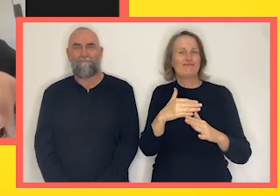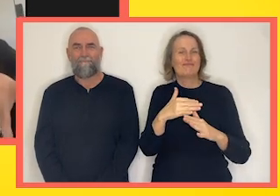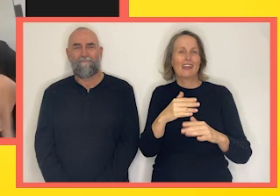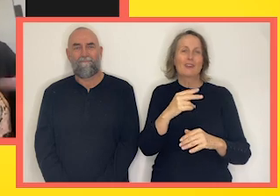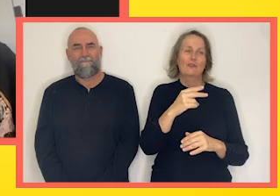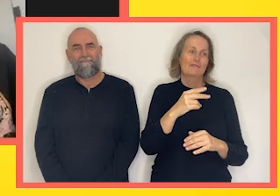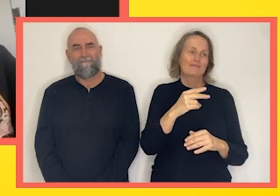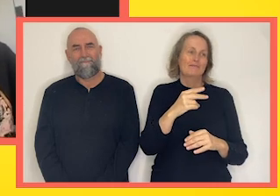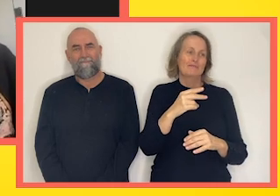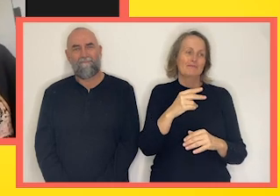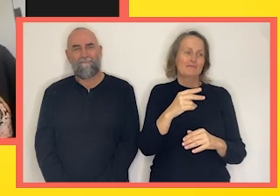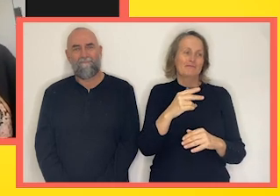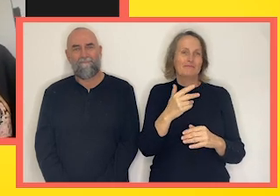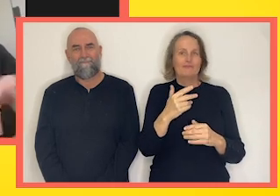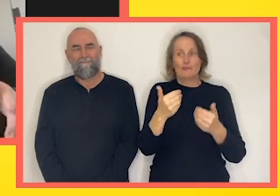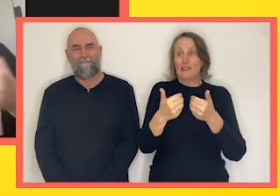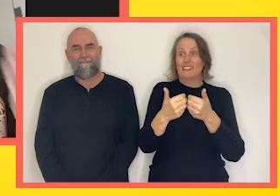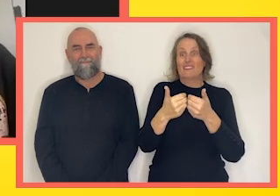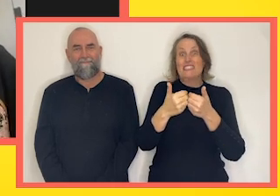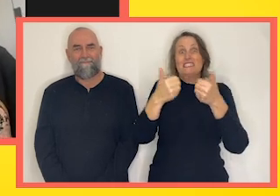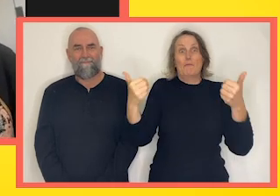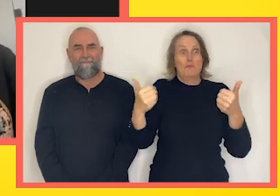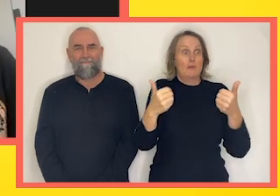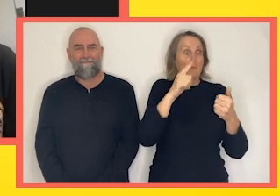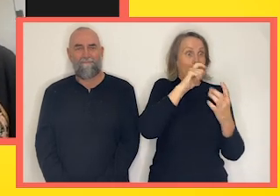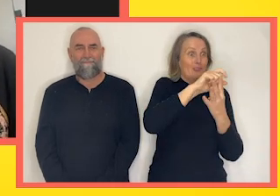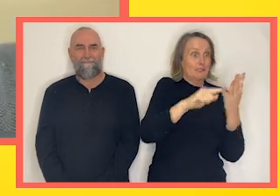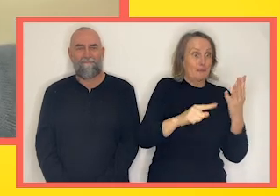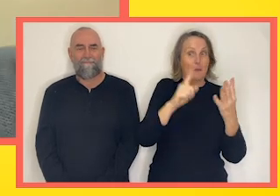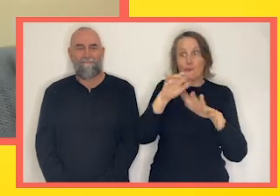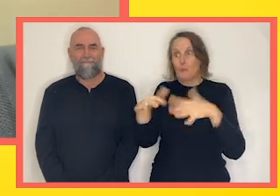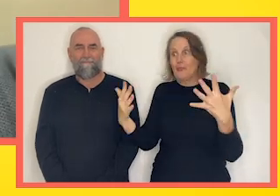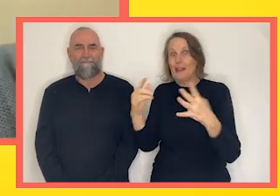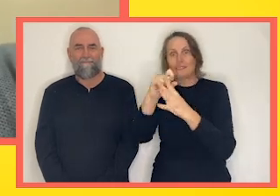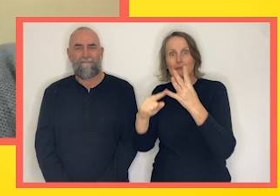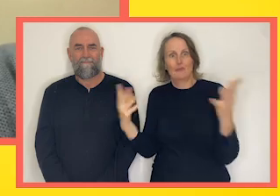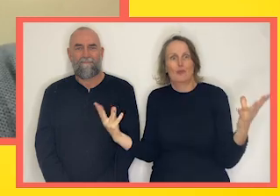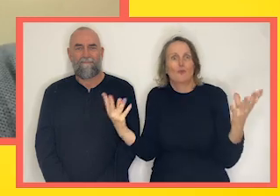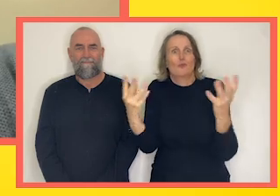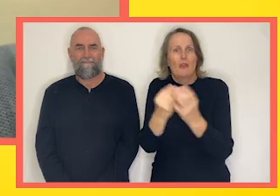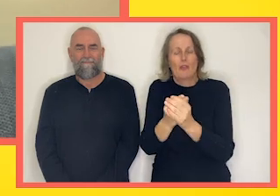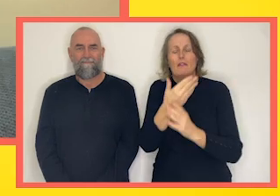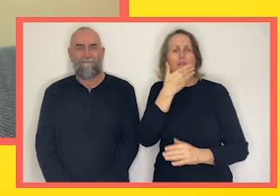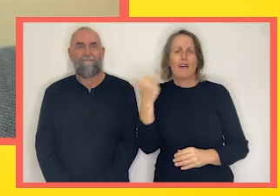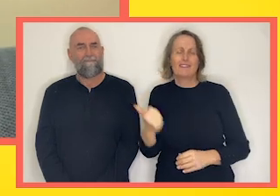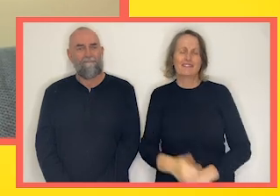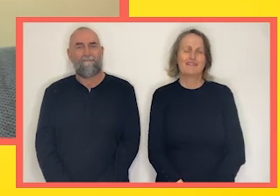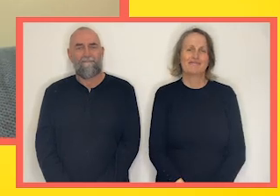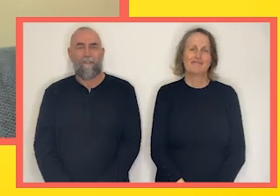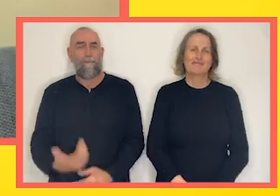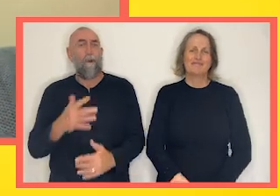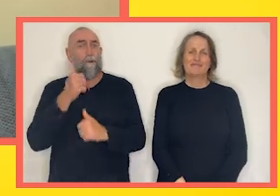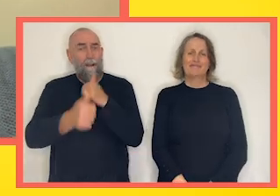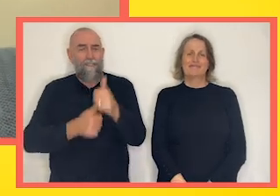the two kind of somewhat separated worlds together. Well, congratulations about your journey so far. A world champion,